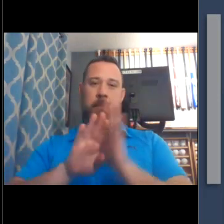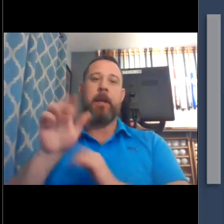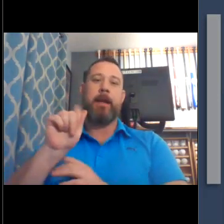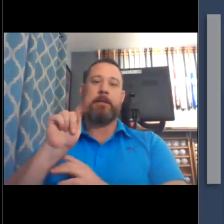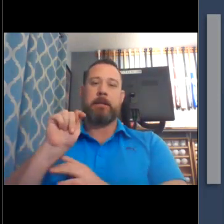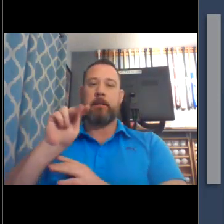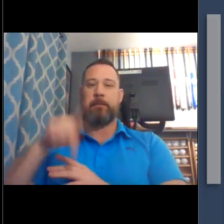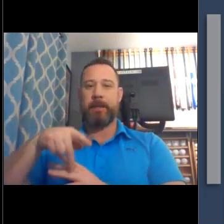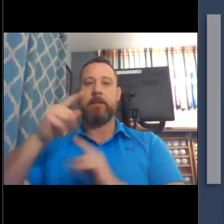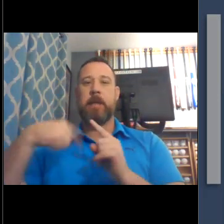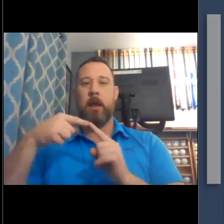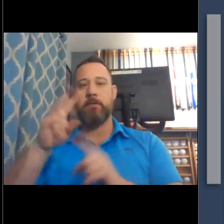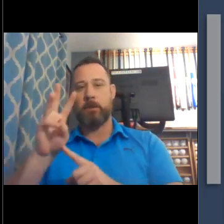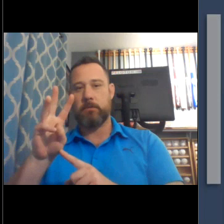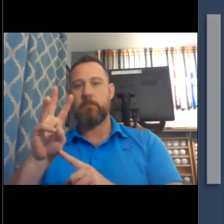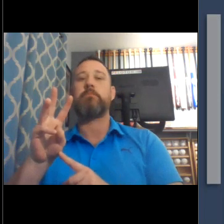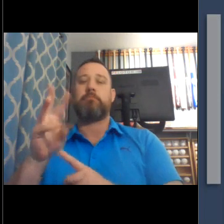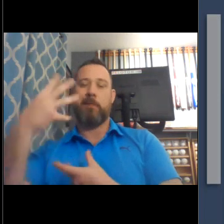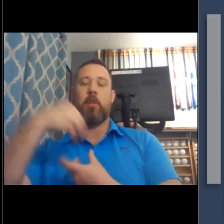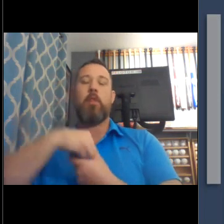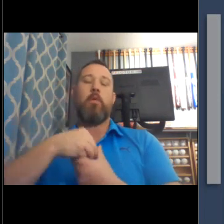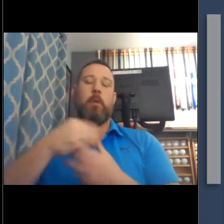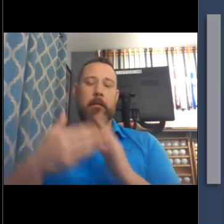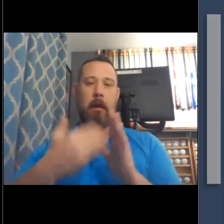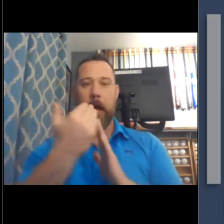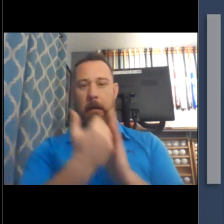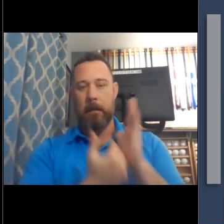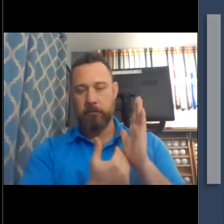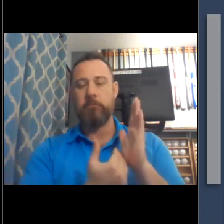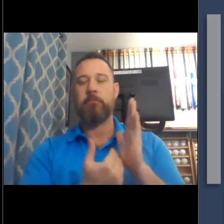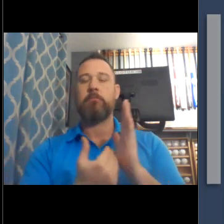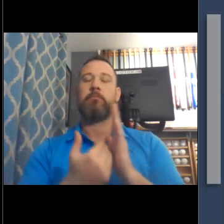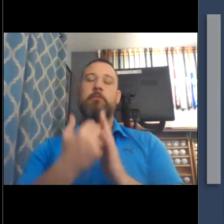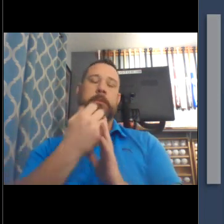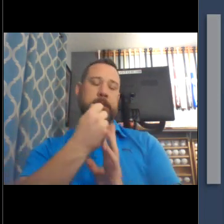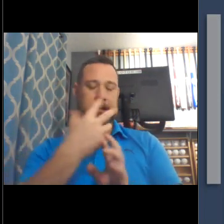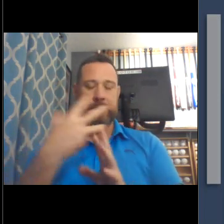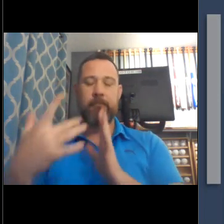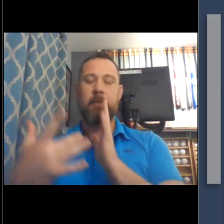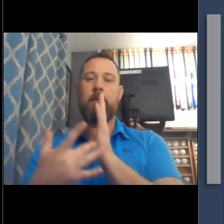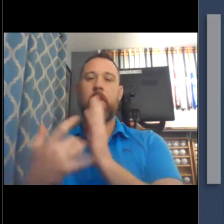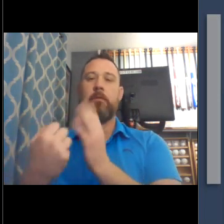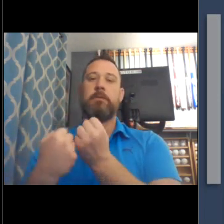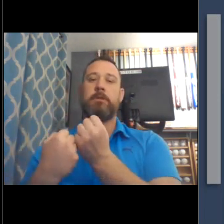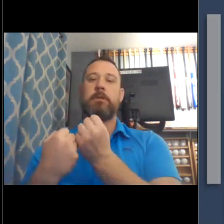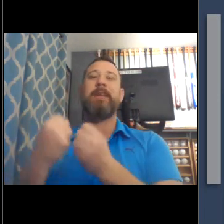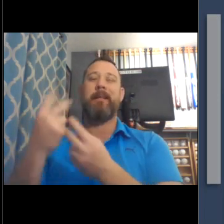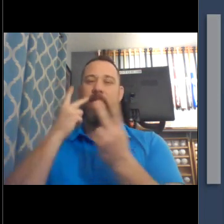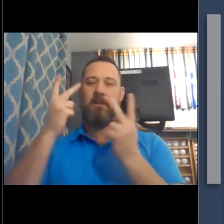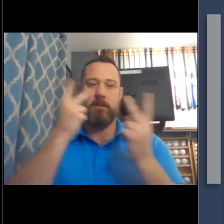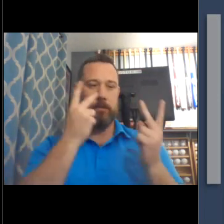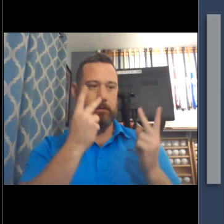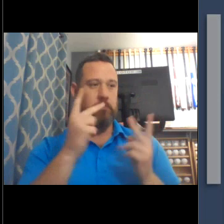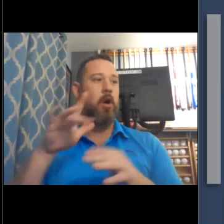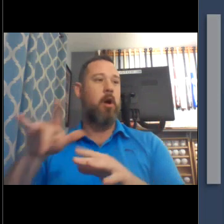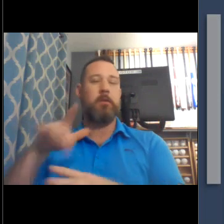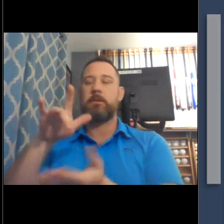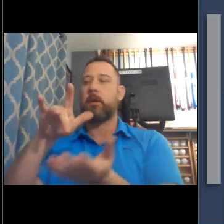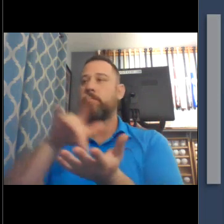6, including the guidelines workshops, the extensive technical assistance, and site visits. It was